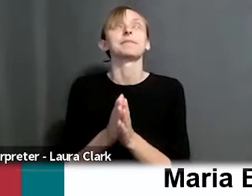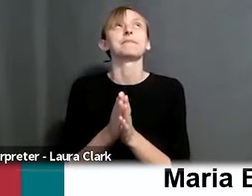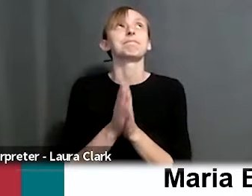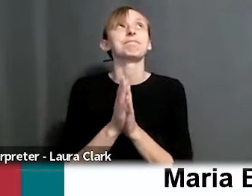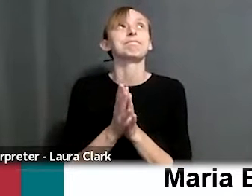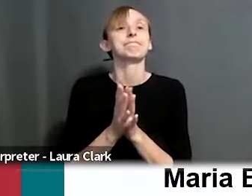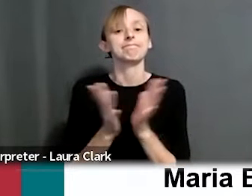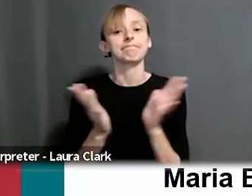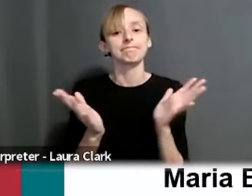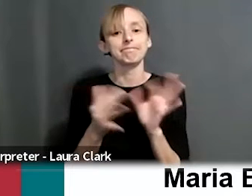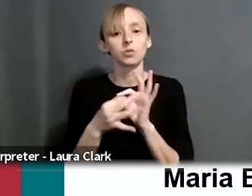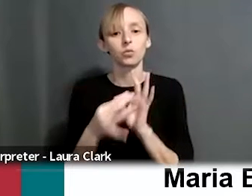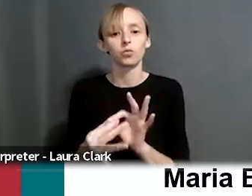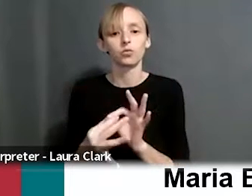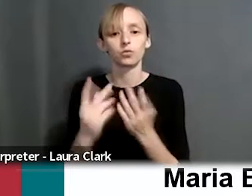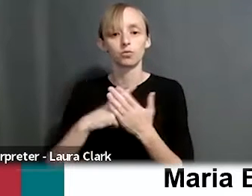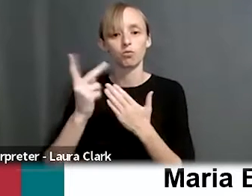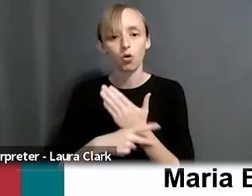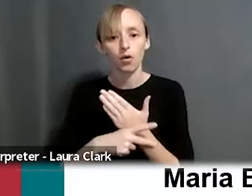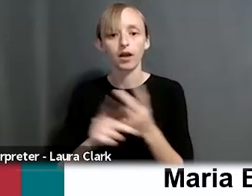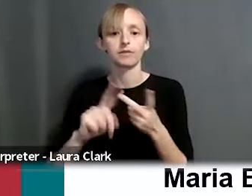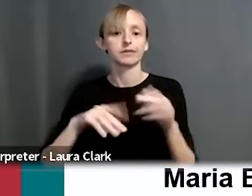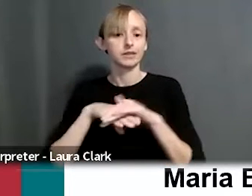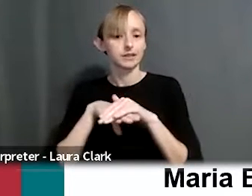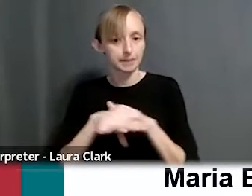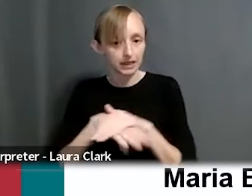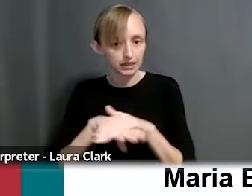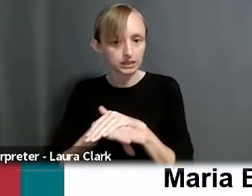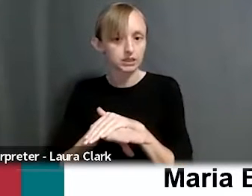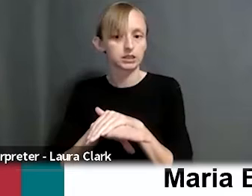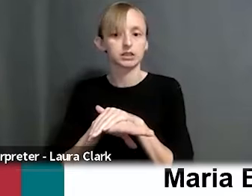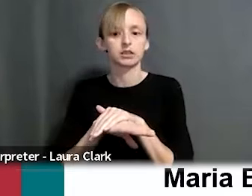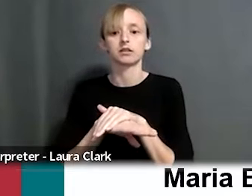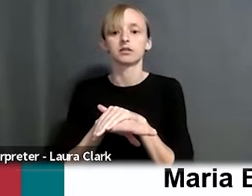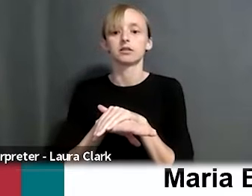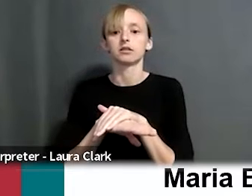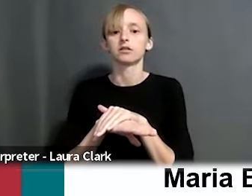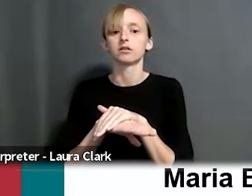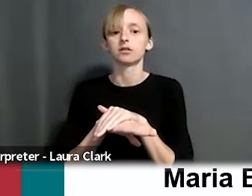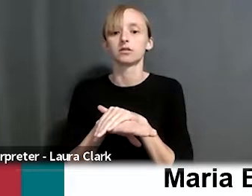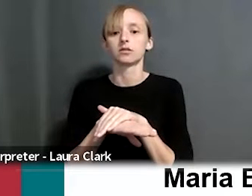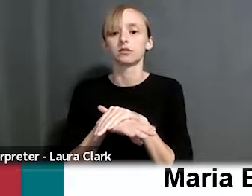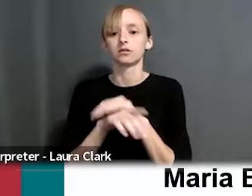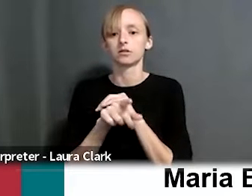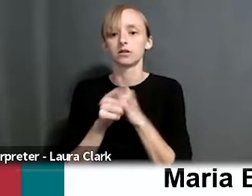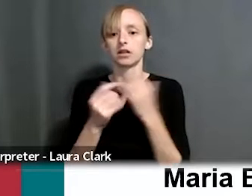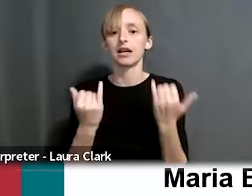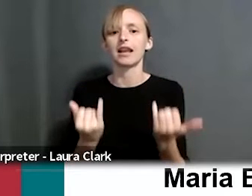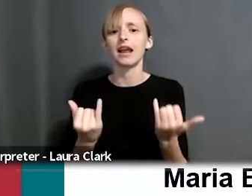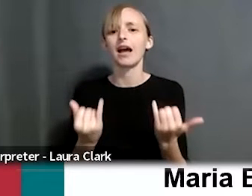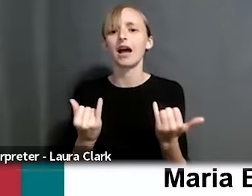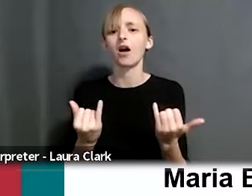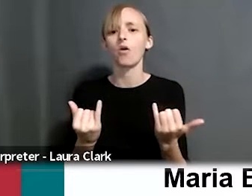of programs and accessibility, how many people do we have currently